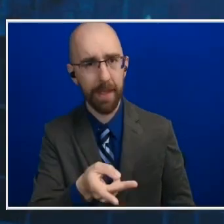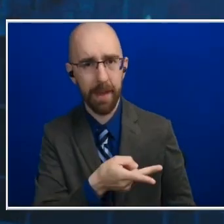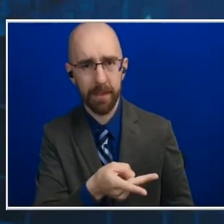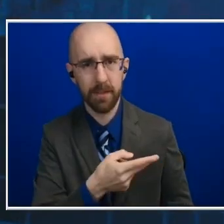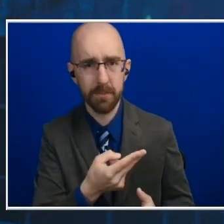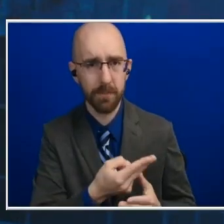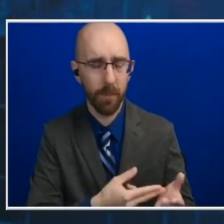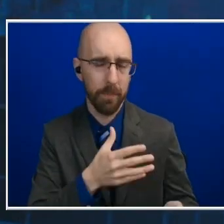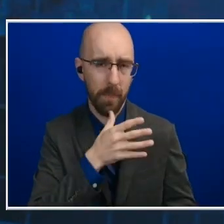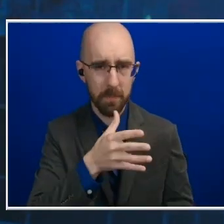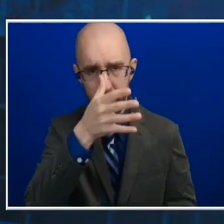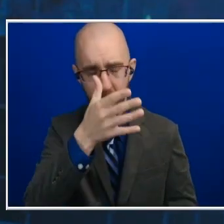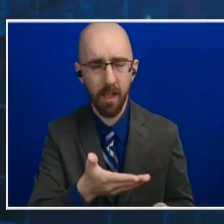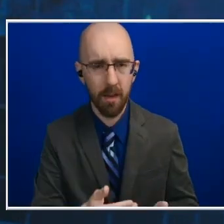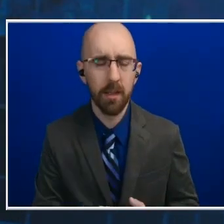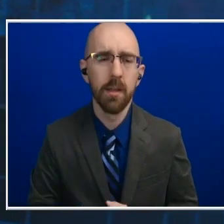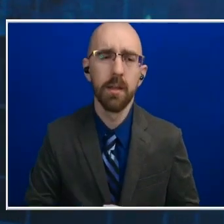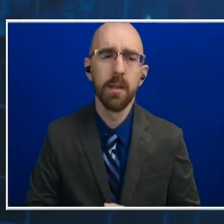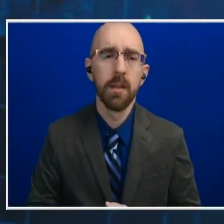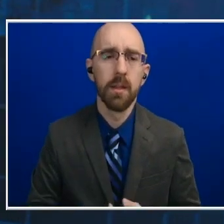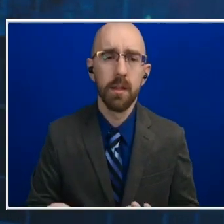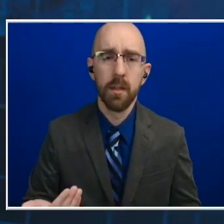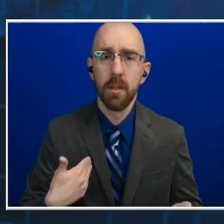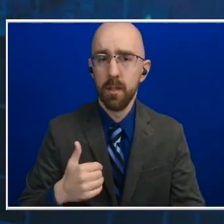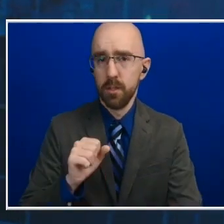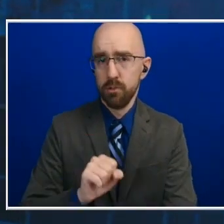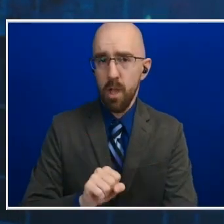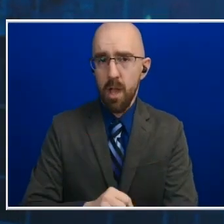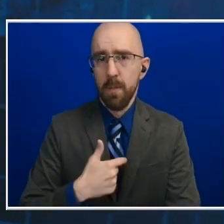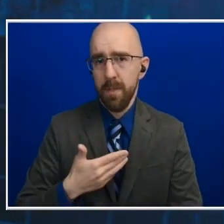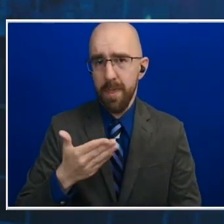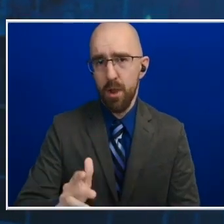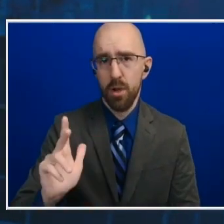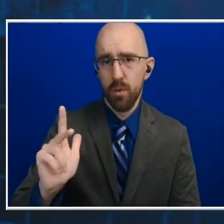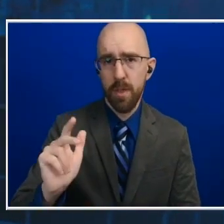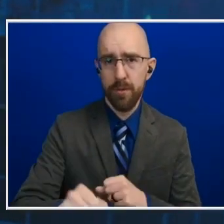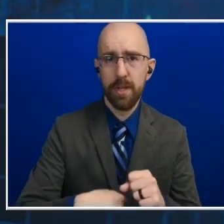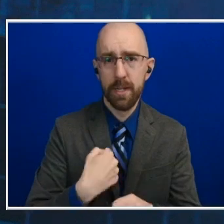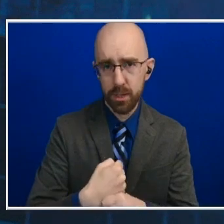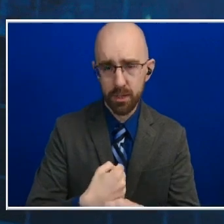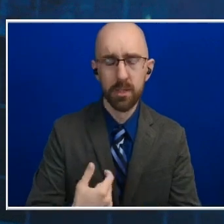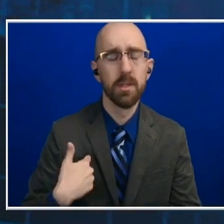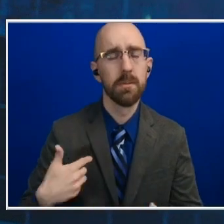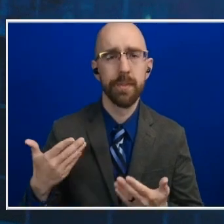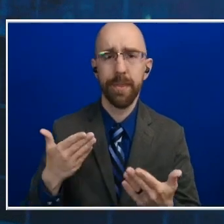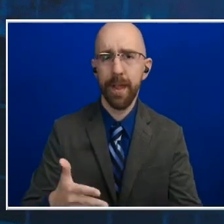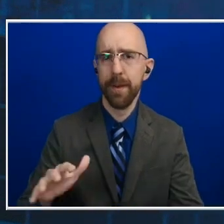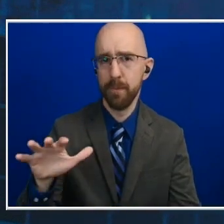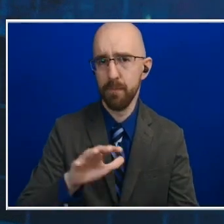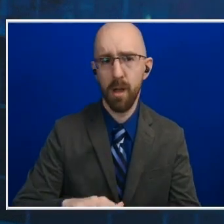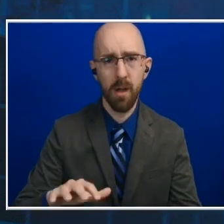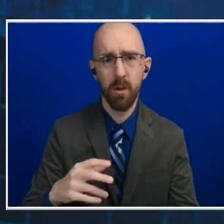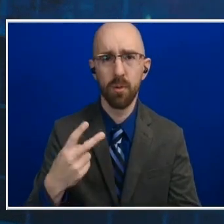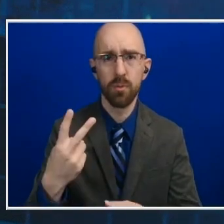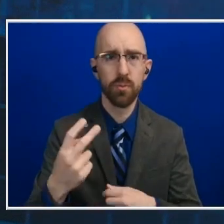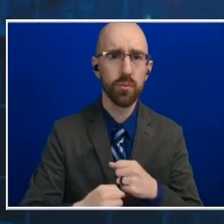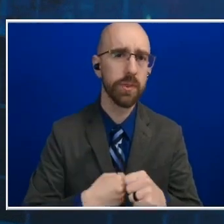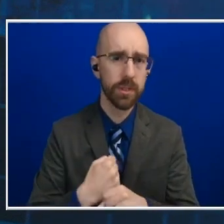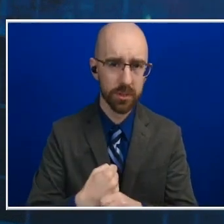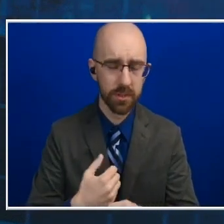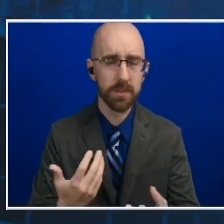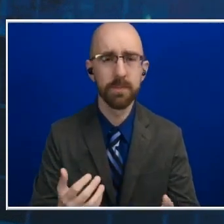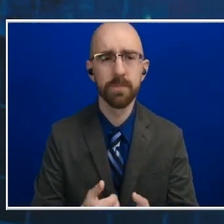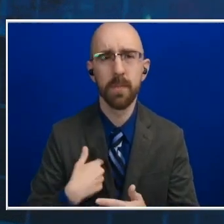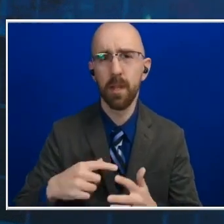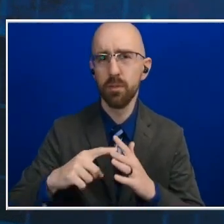I'd been at my job that I was at for 23 years. I had been there for about 2 years. I started there when I was